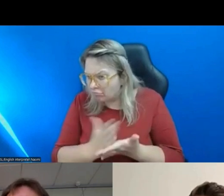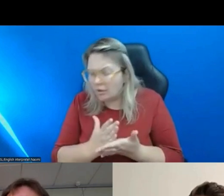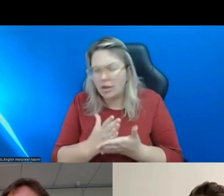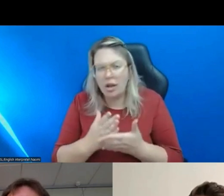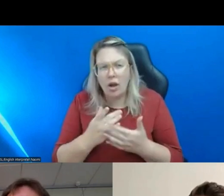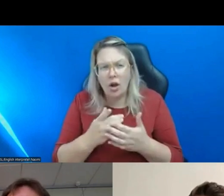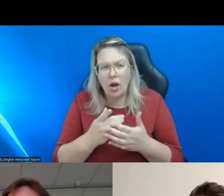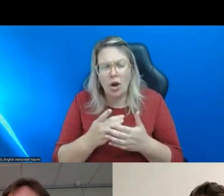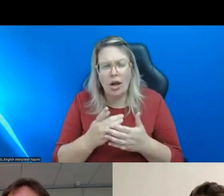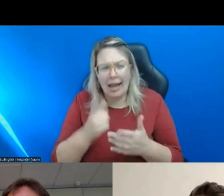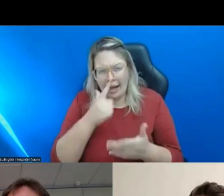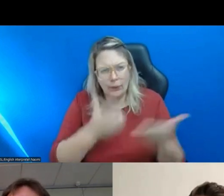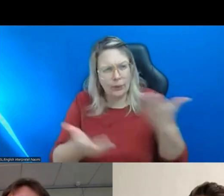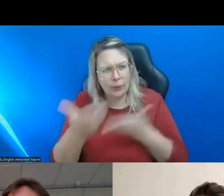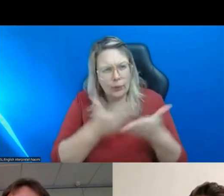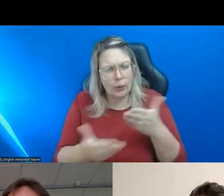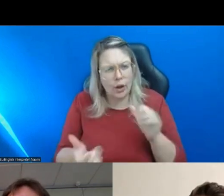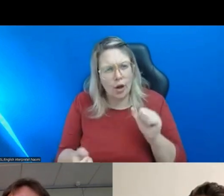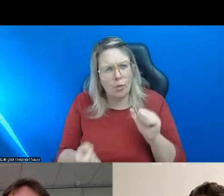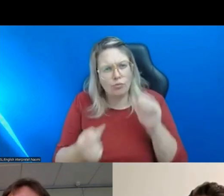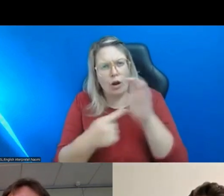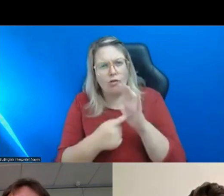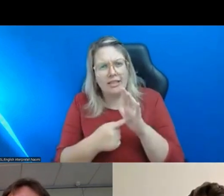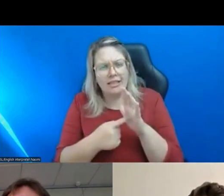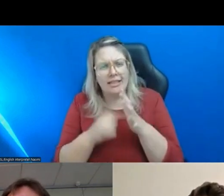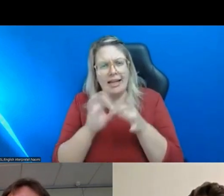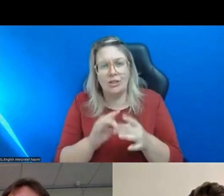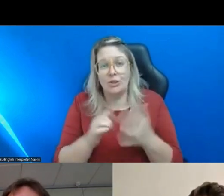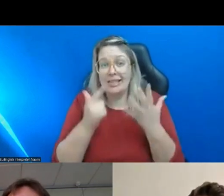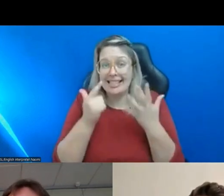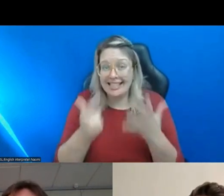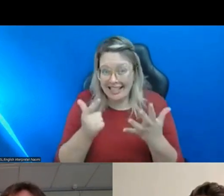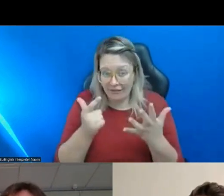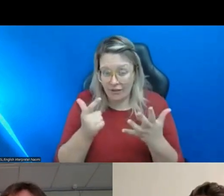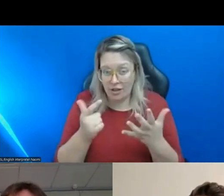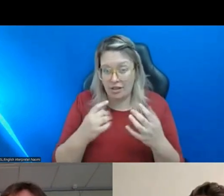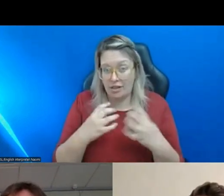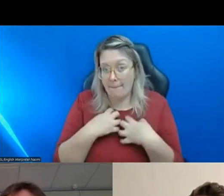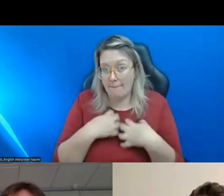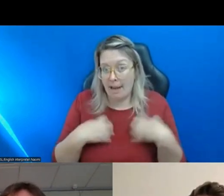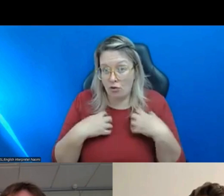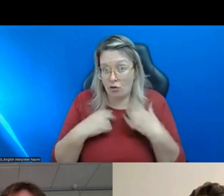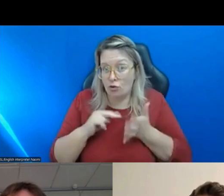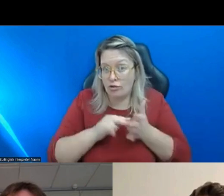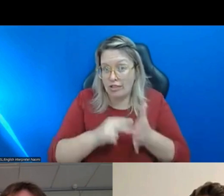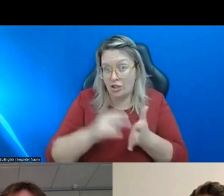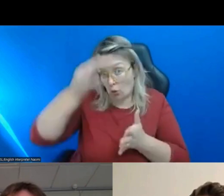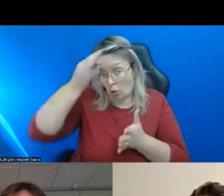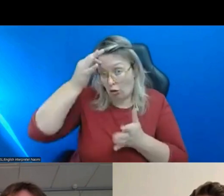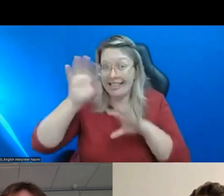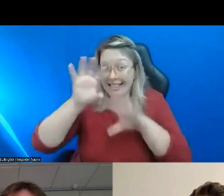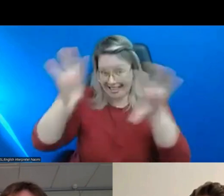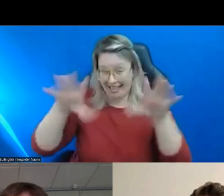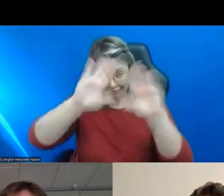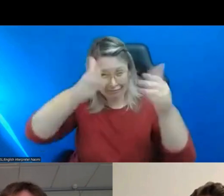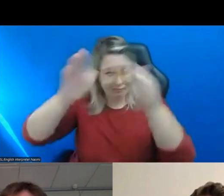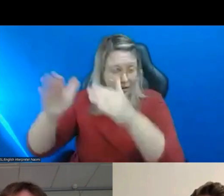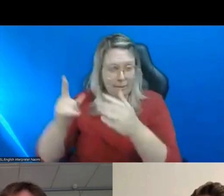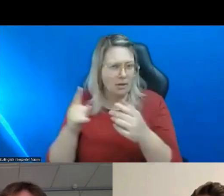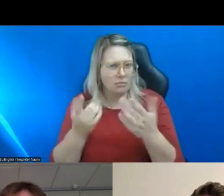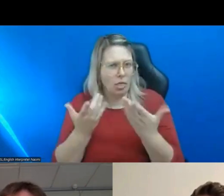prioritisation of 7 mayoral strategic authorities for creative industries leaves the rest of us.